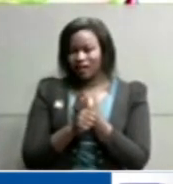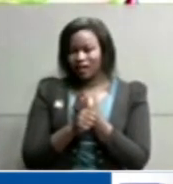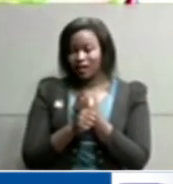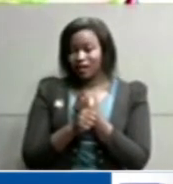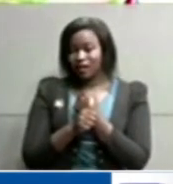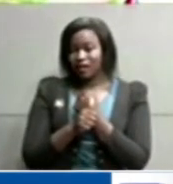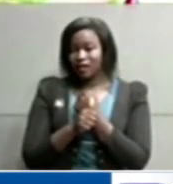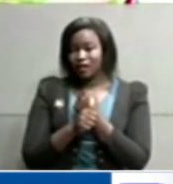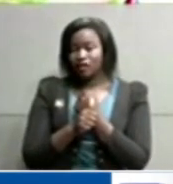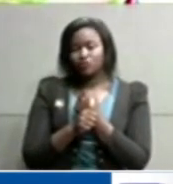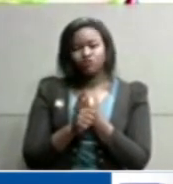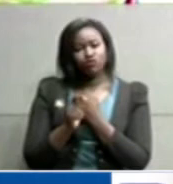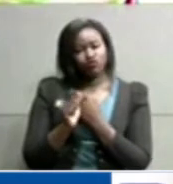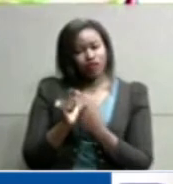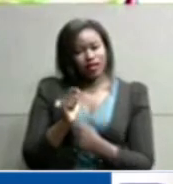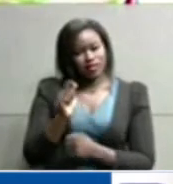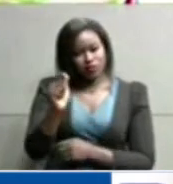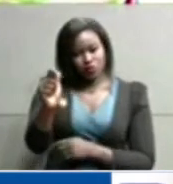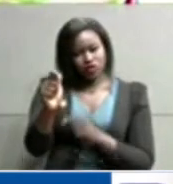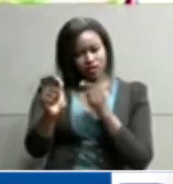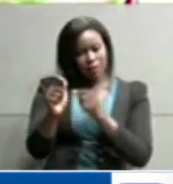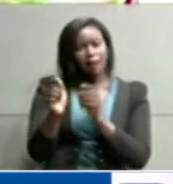is public transport.